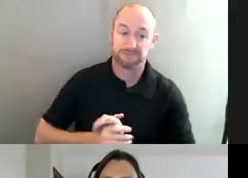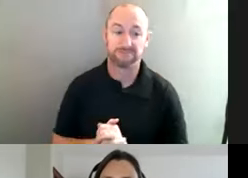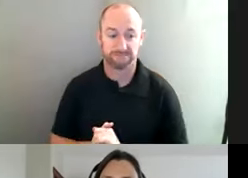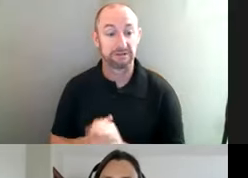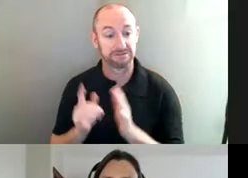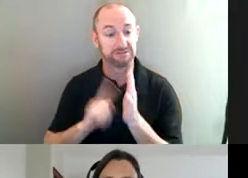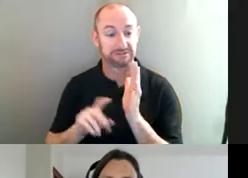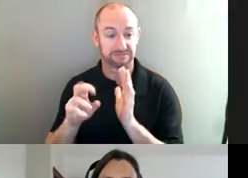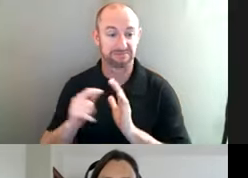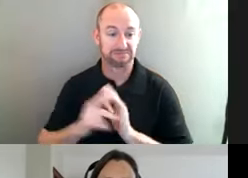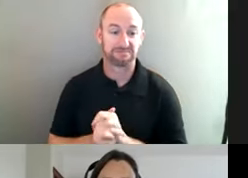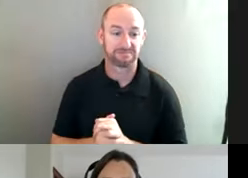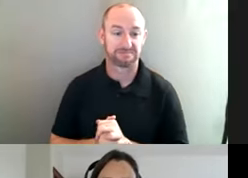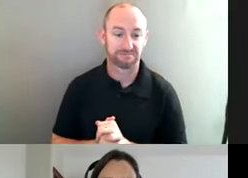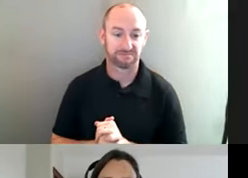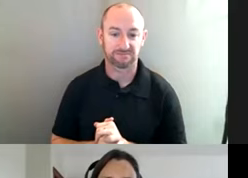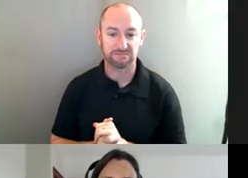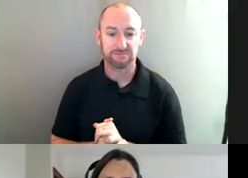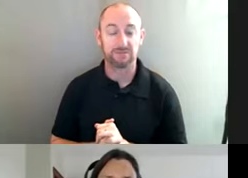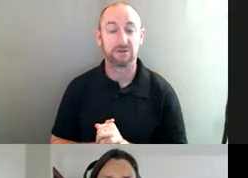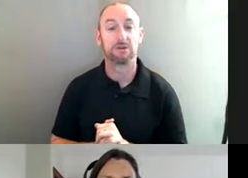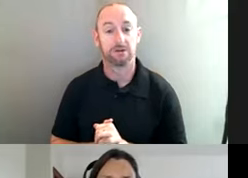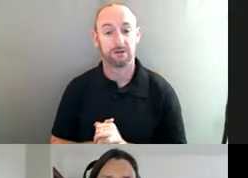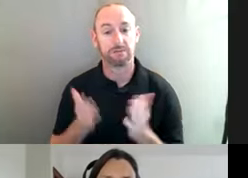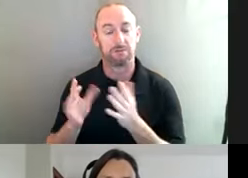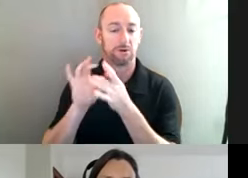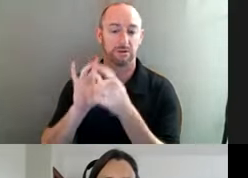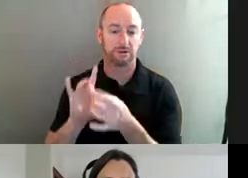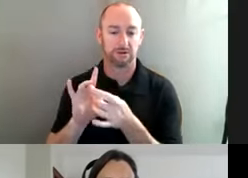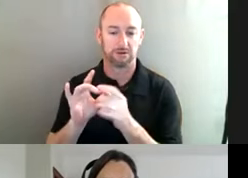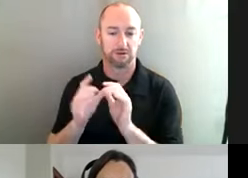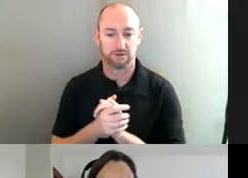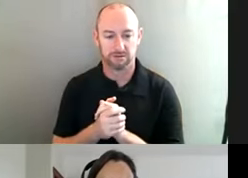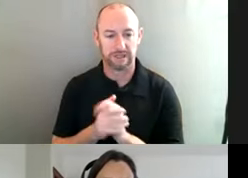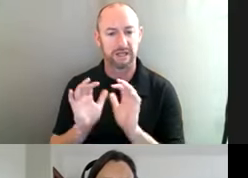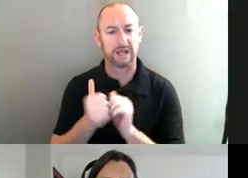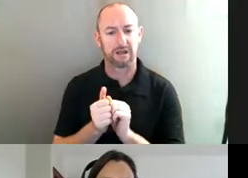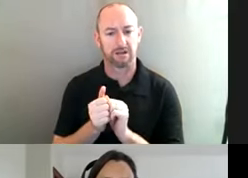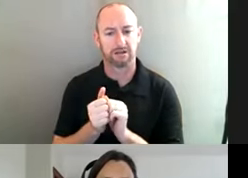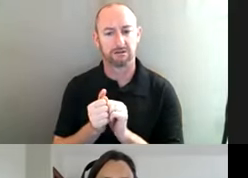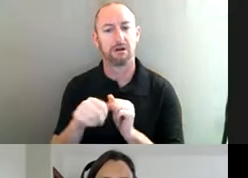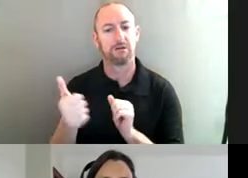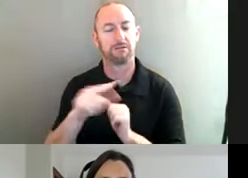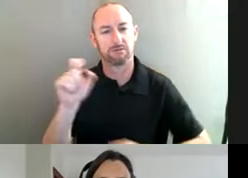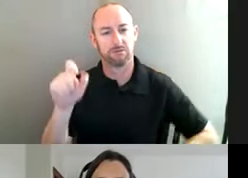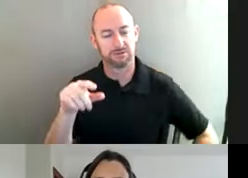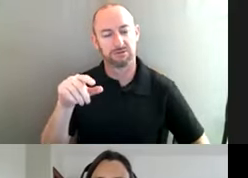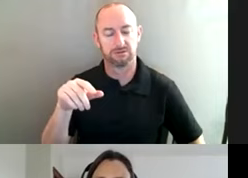check that out. And actually, sort of related is, so how do you, another